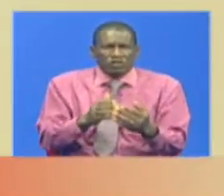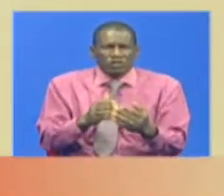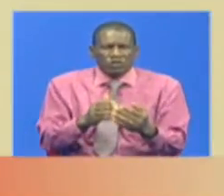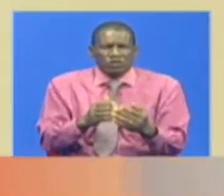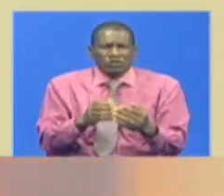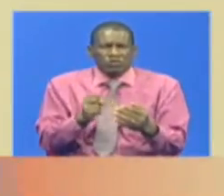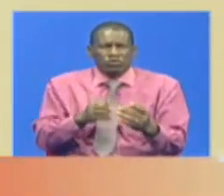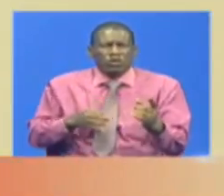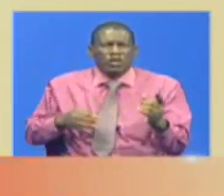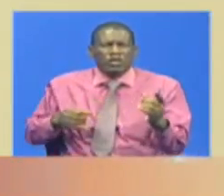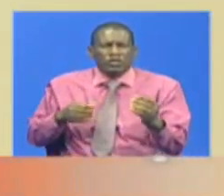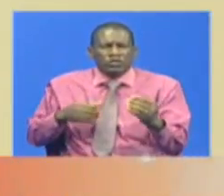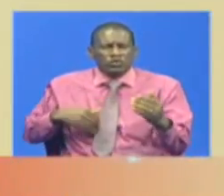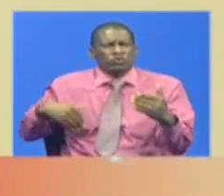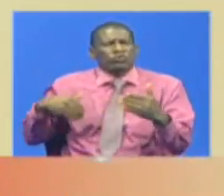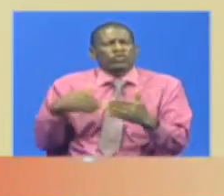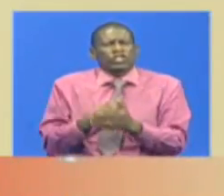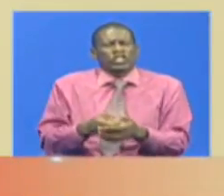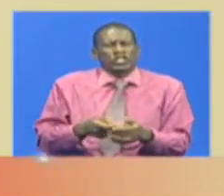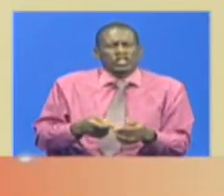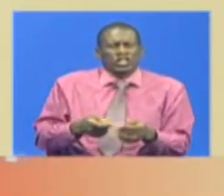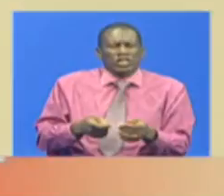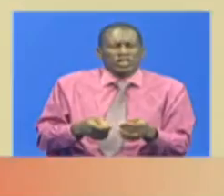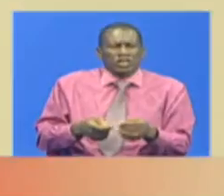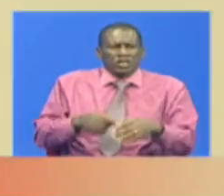at a just